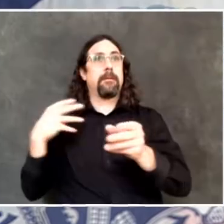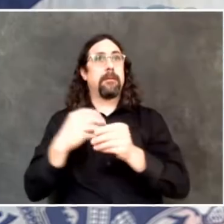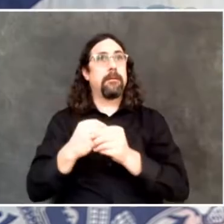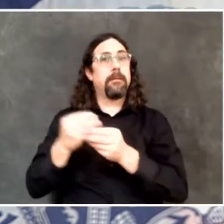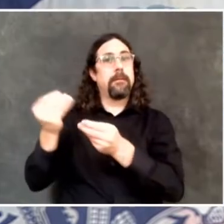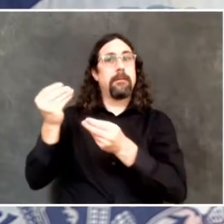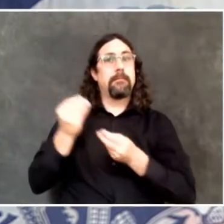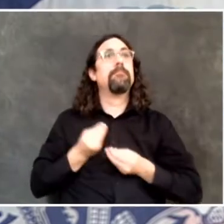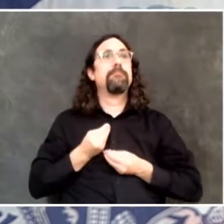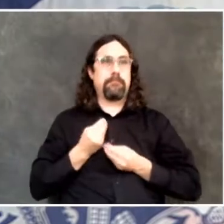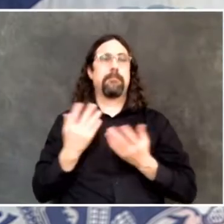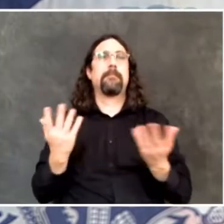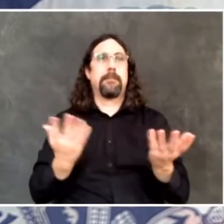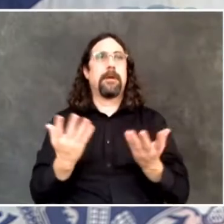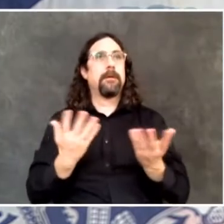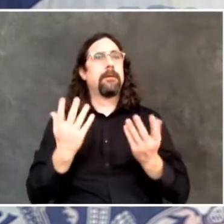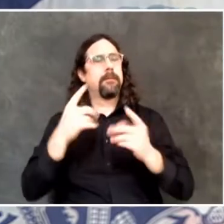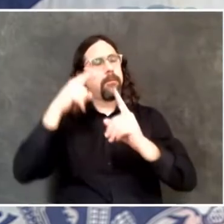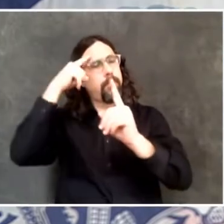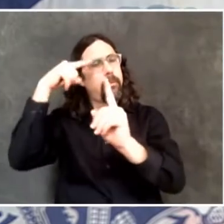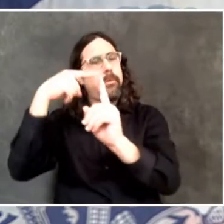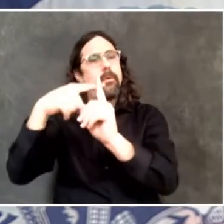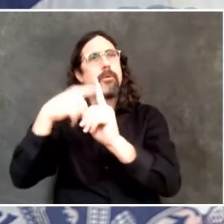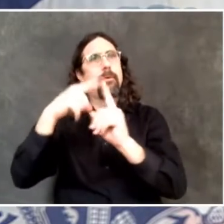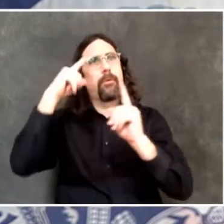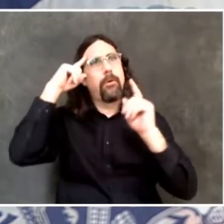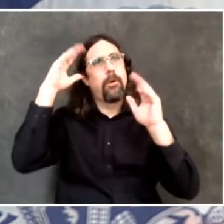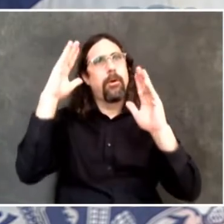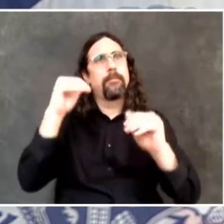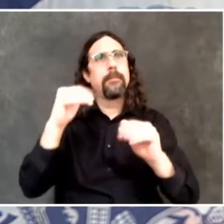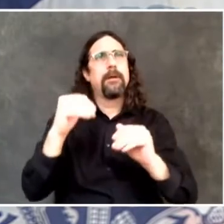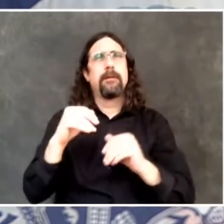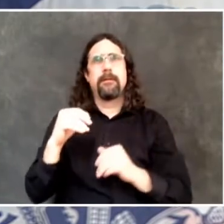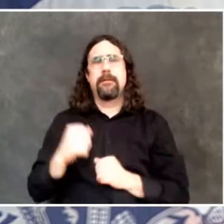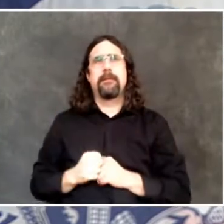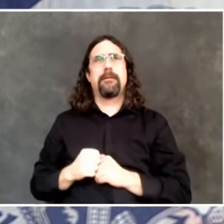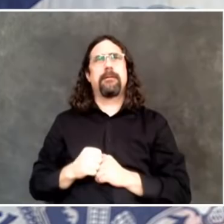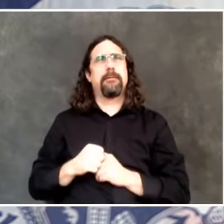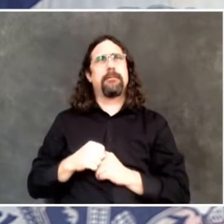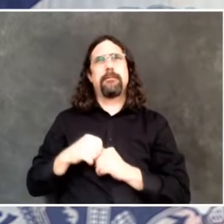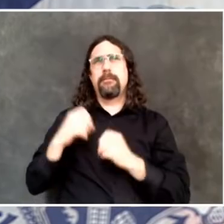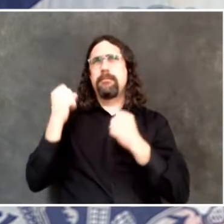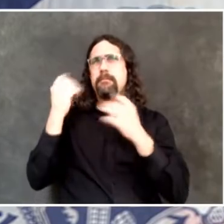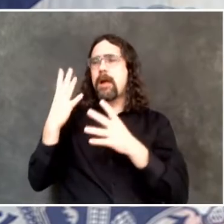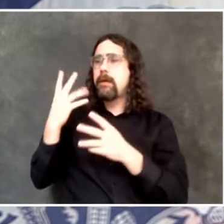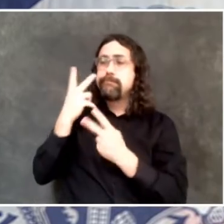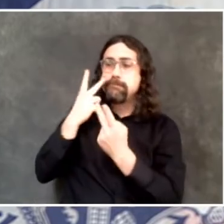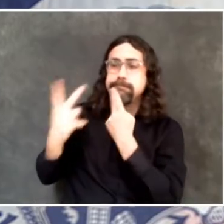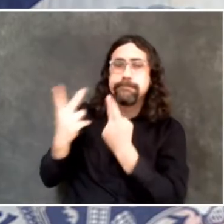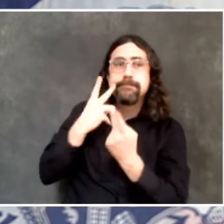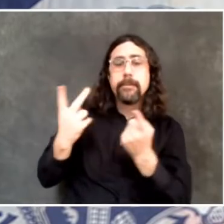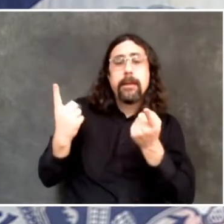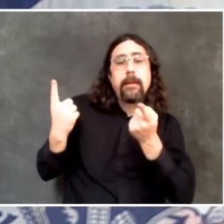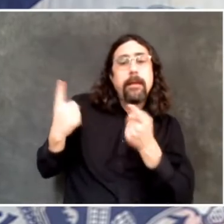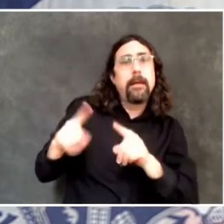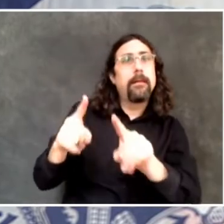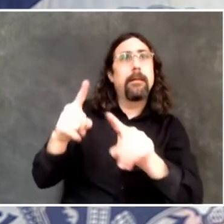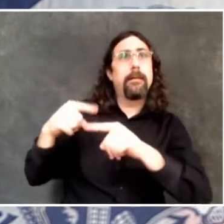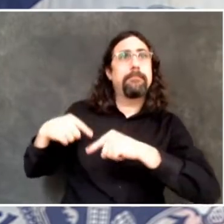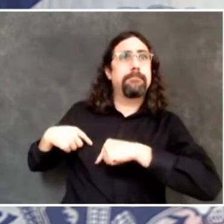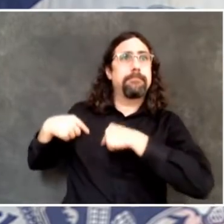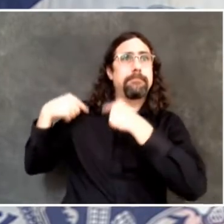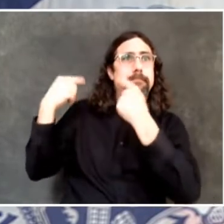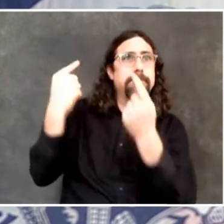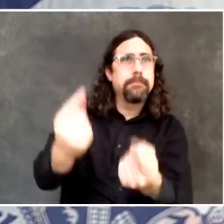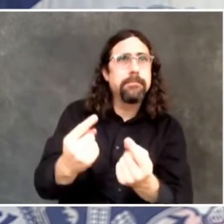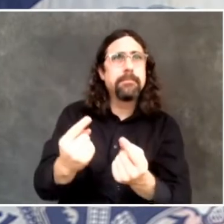moment and come out together, save a lot of lives, and get on to recovery at some